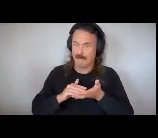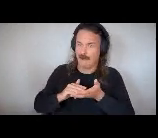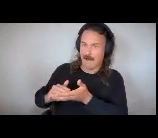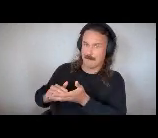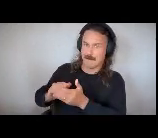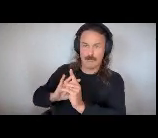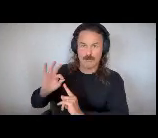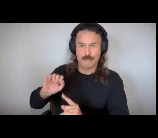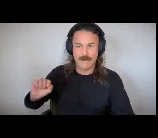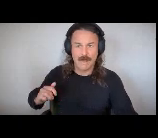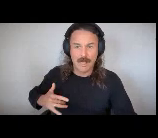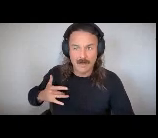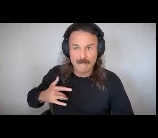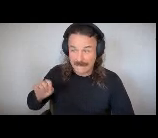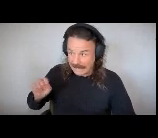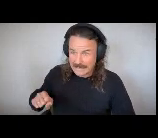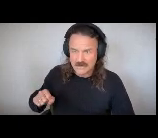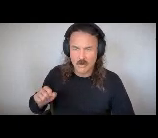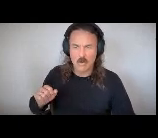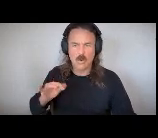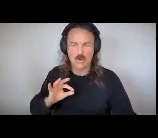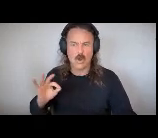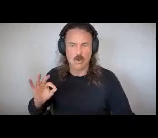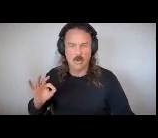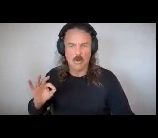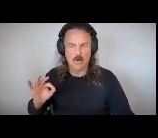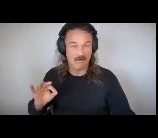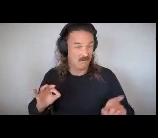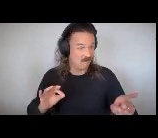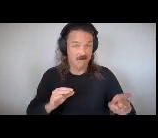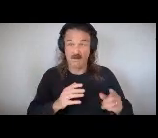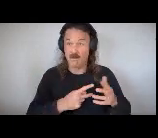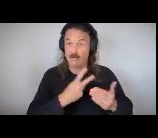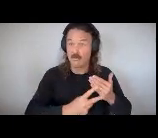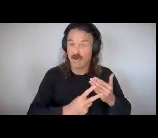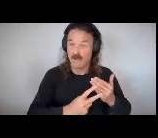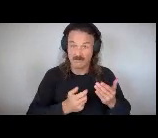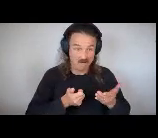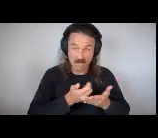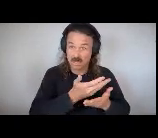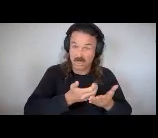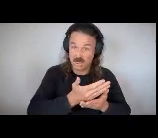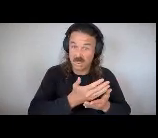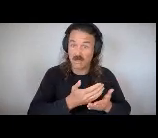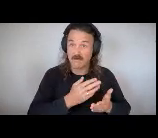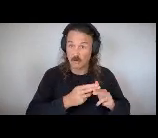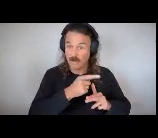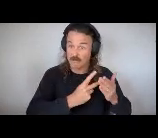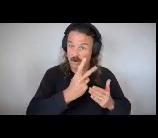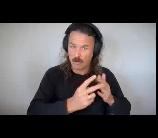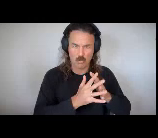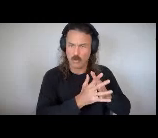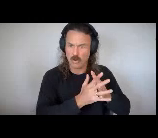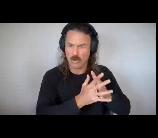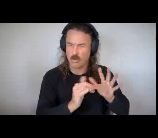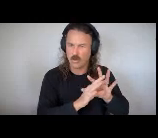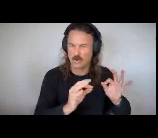improving people's lives, and whether or not they offered value for money. We also wanted to allow